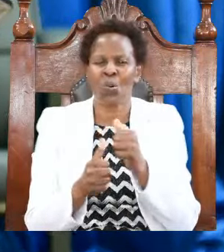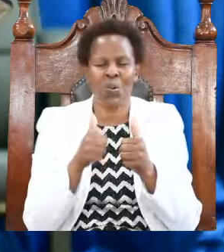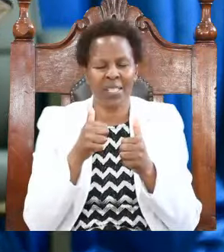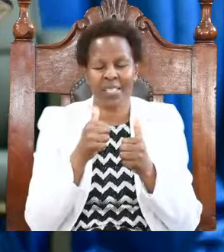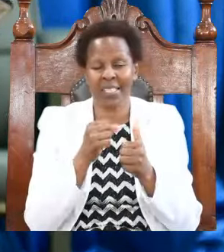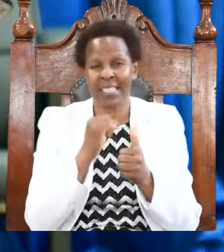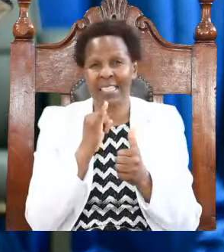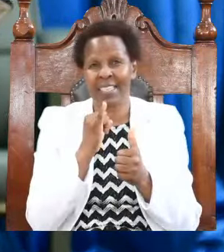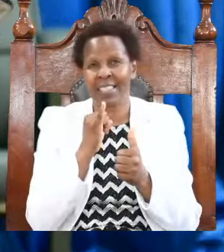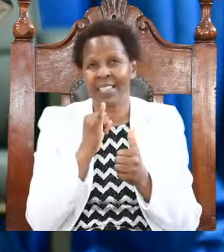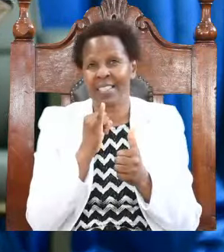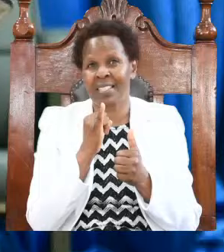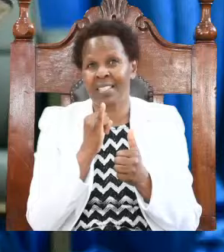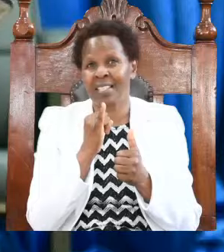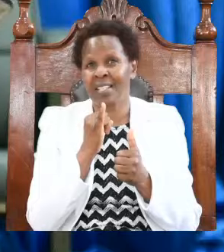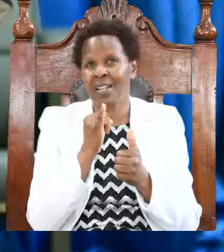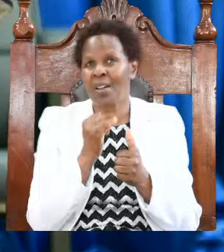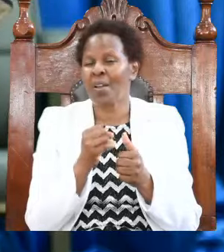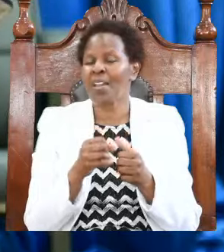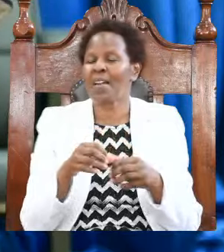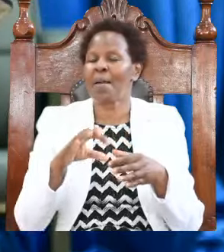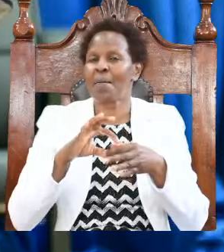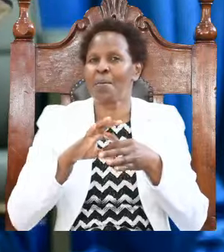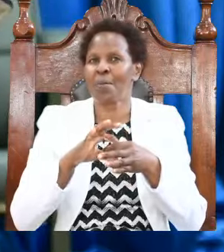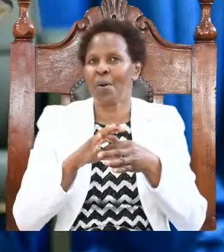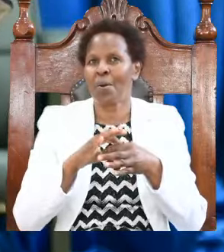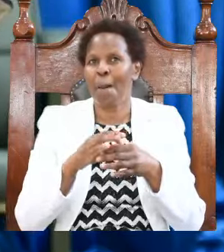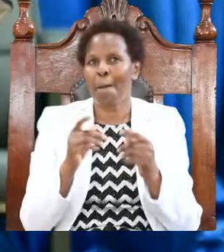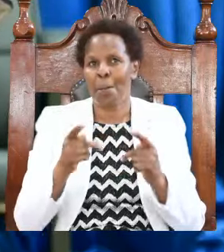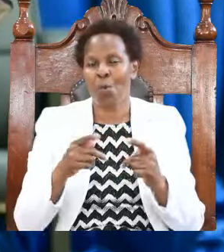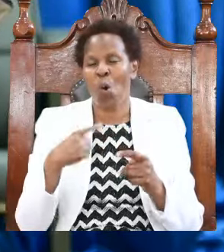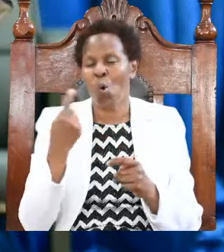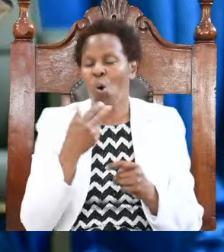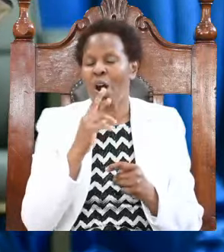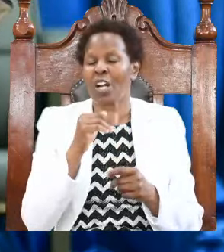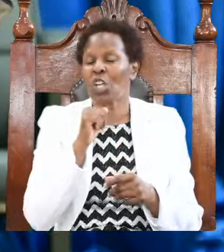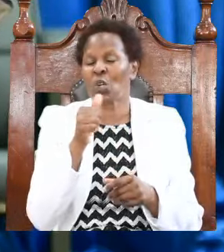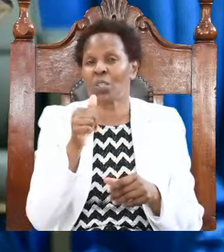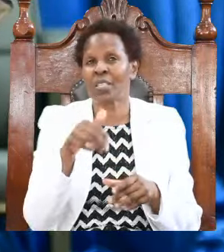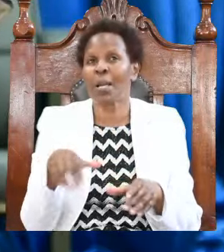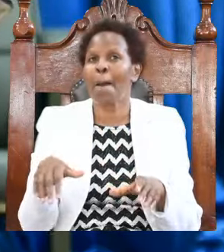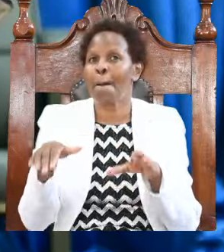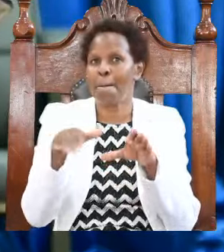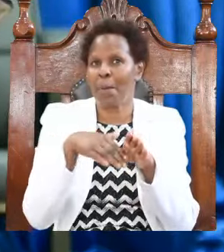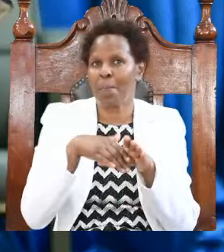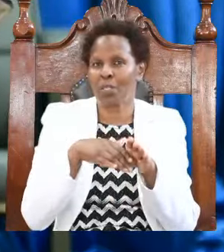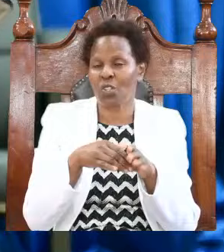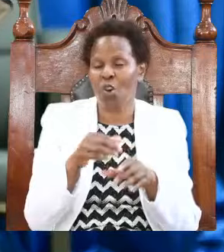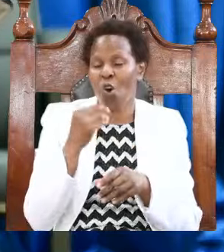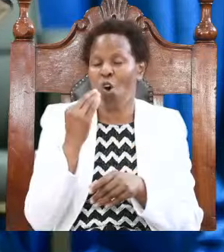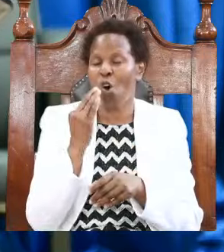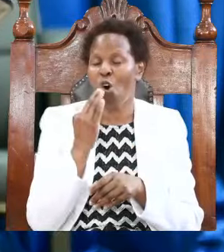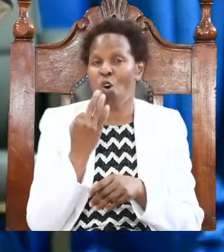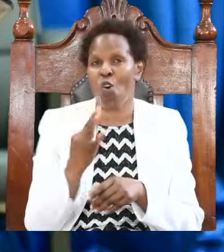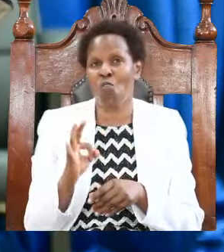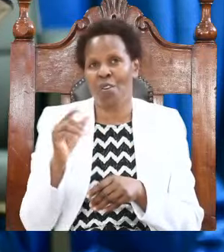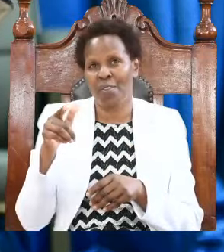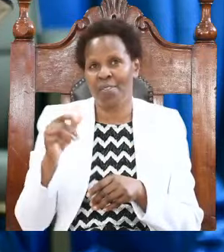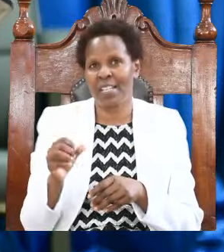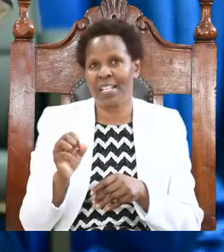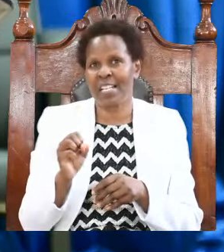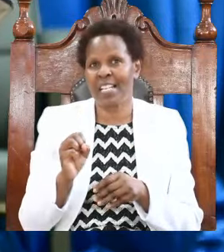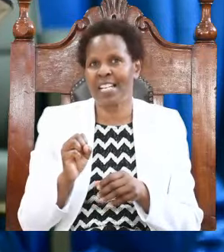who are not its members. Praise be to God. The church is the only society, the only institution,